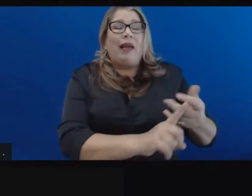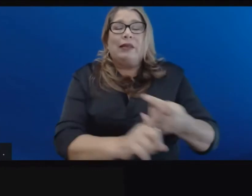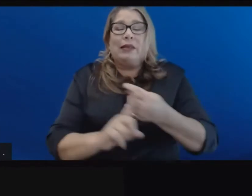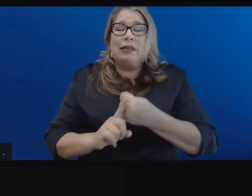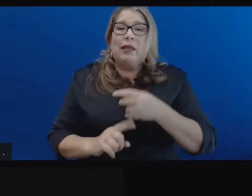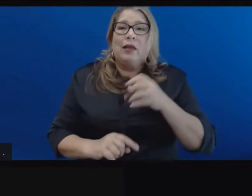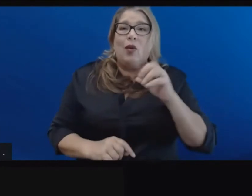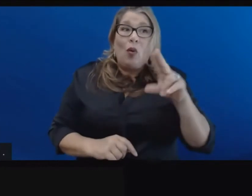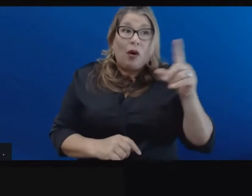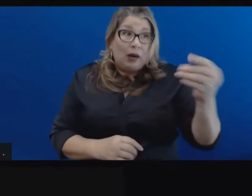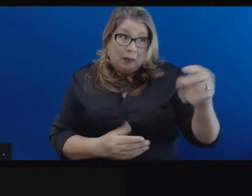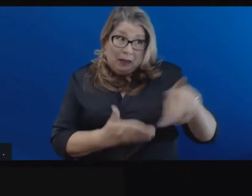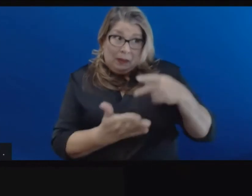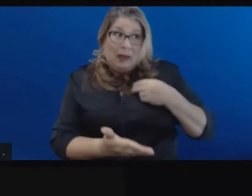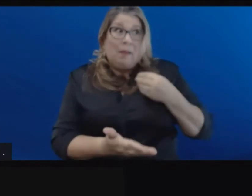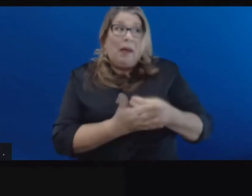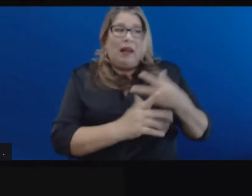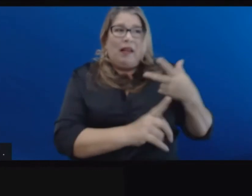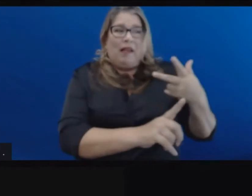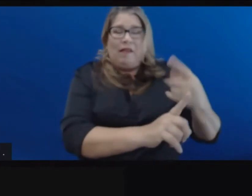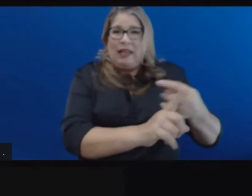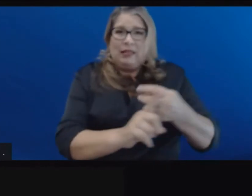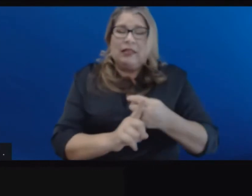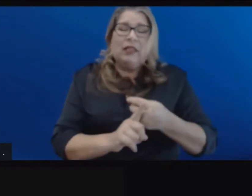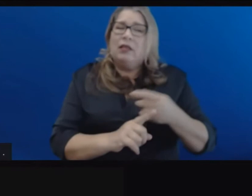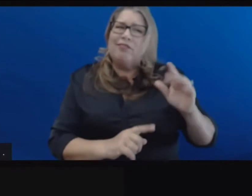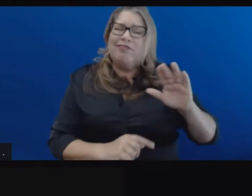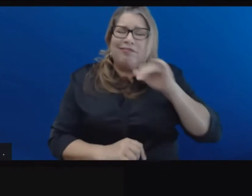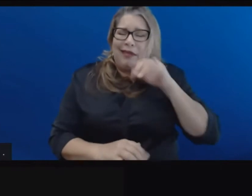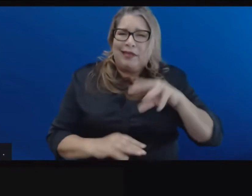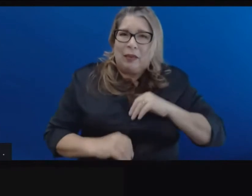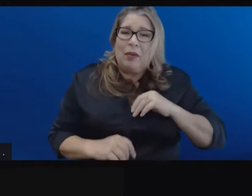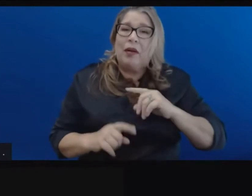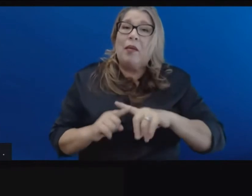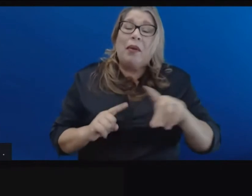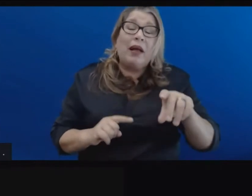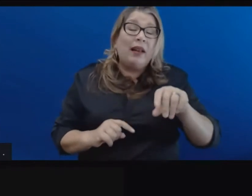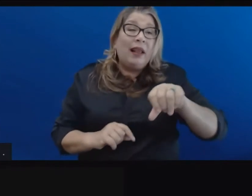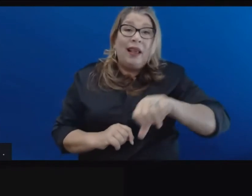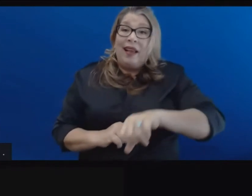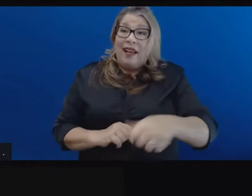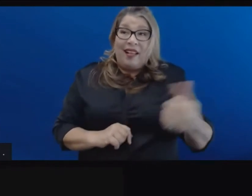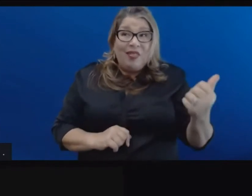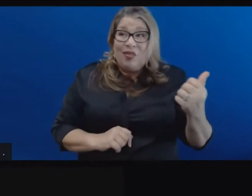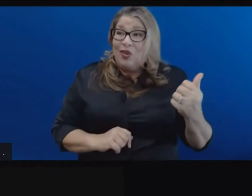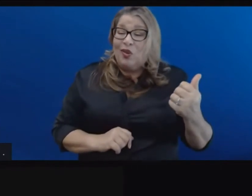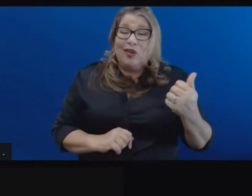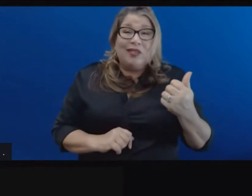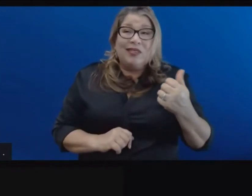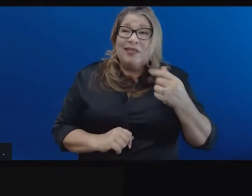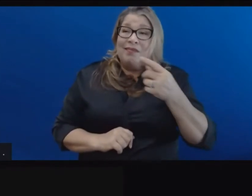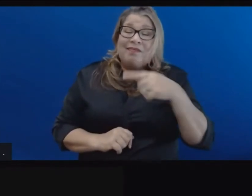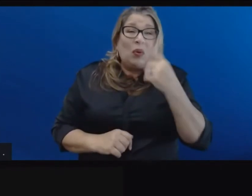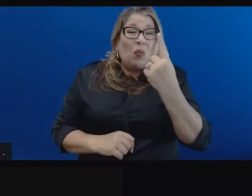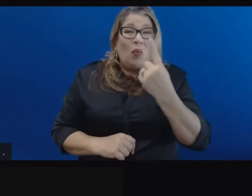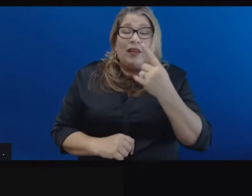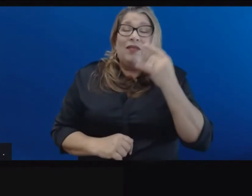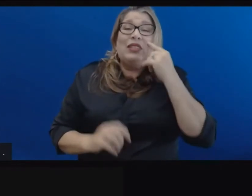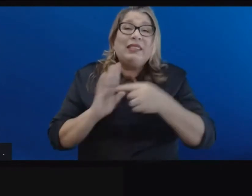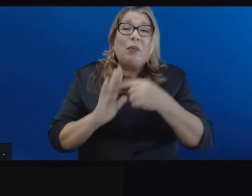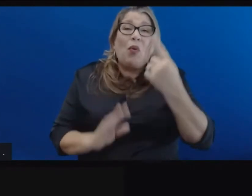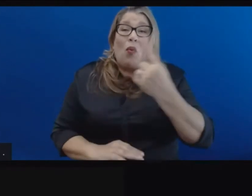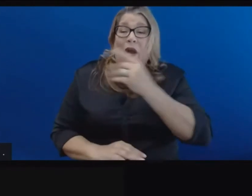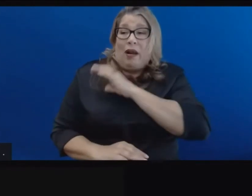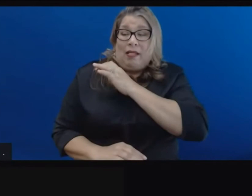last hours, I heard about one clinic who was on the phone between 11 p.m. and 3 a.m. to recruit people so they didn't have to